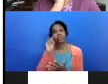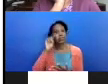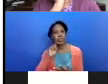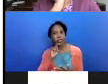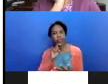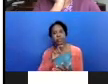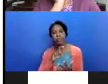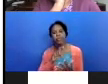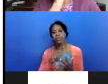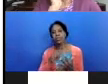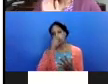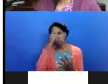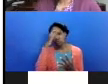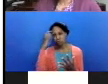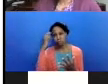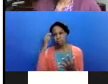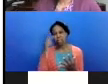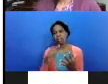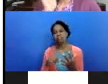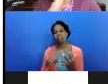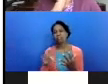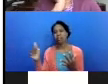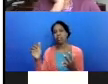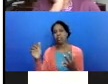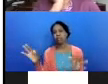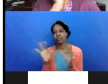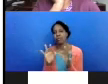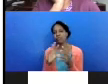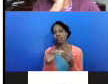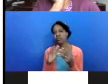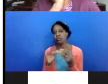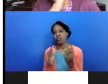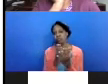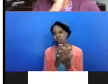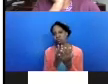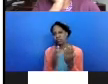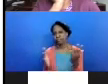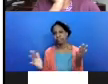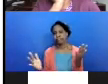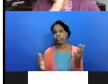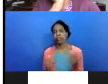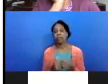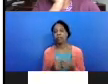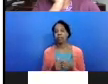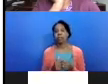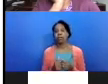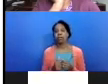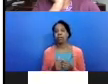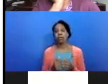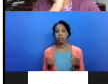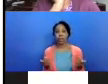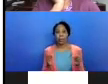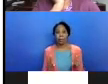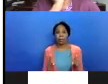And but in the late 90s, I started getting exposed to Buddhist